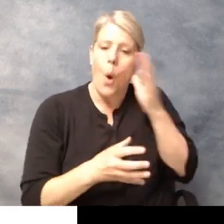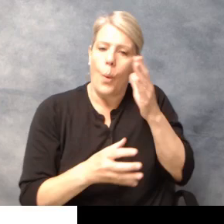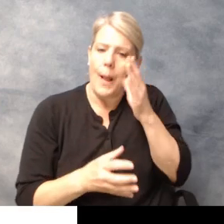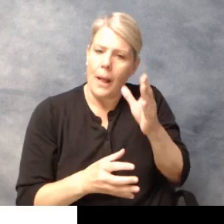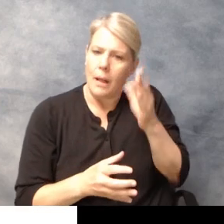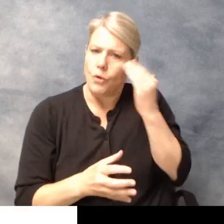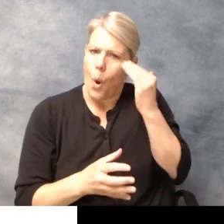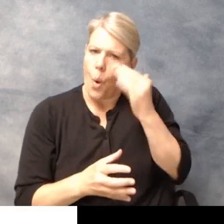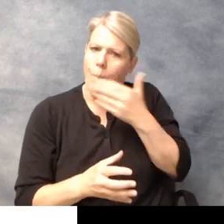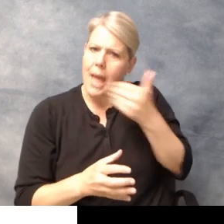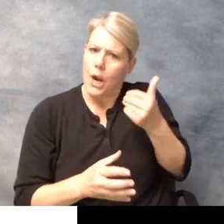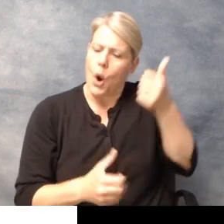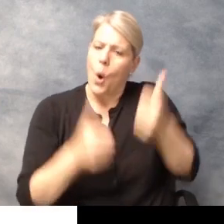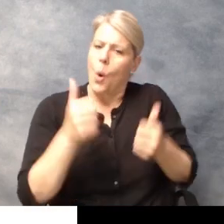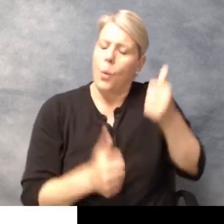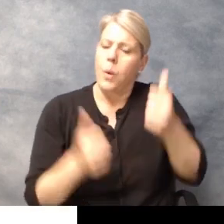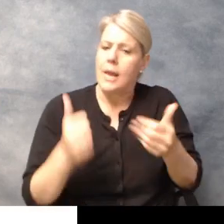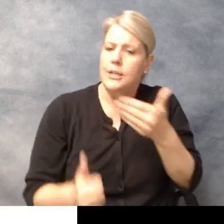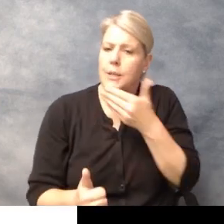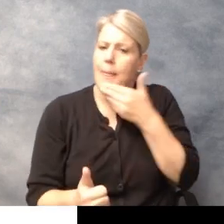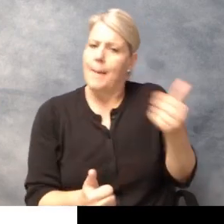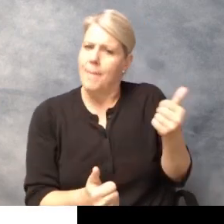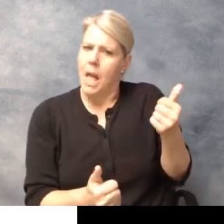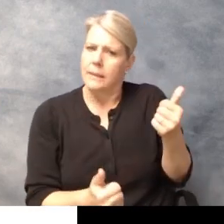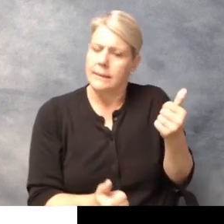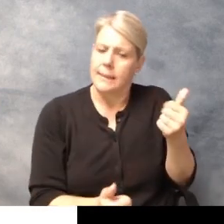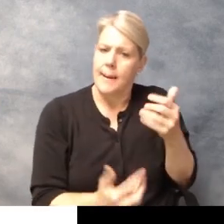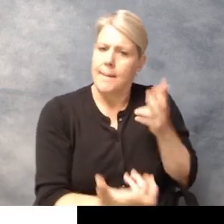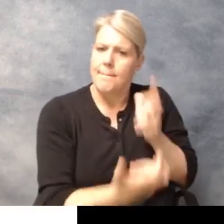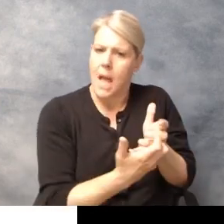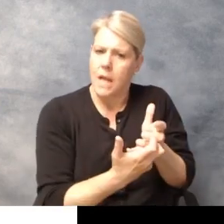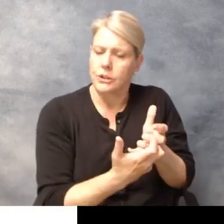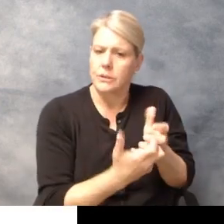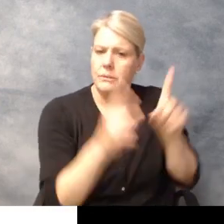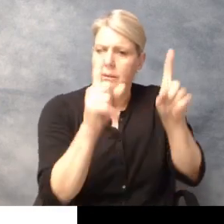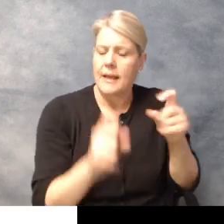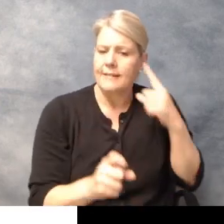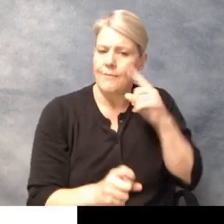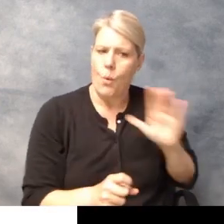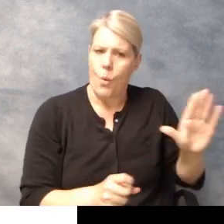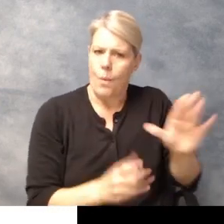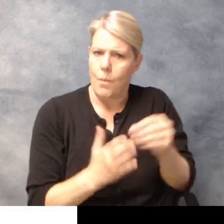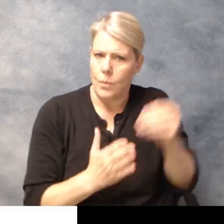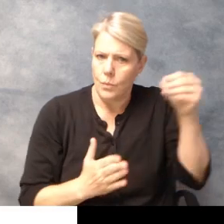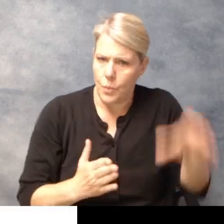to discuss and determine state assessment participation.